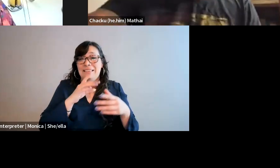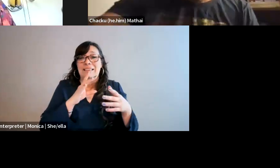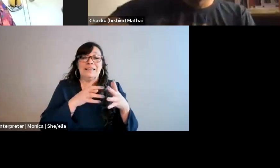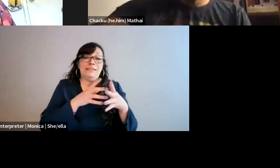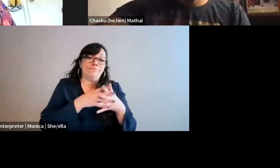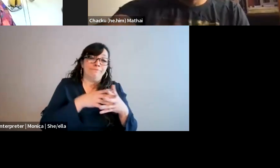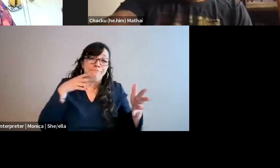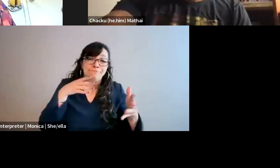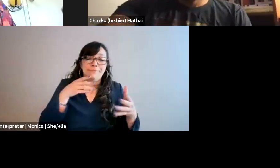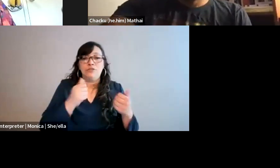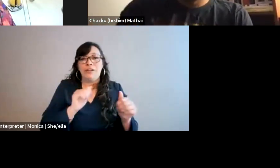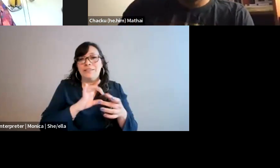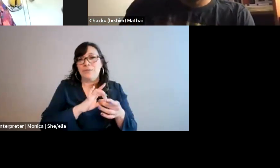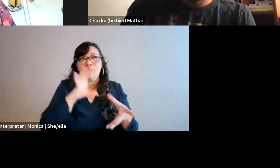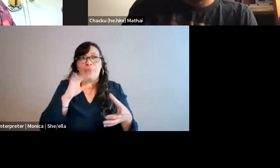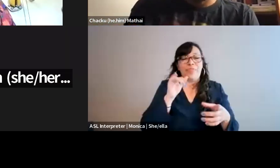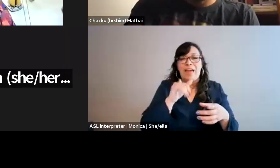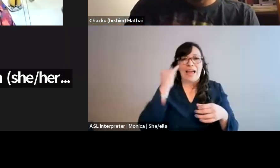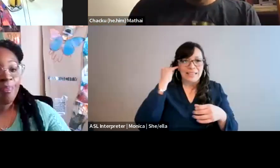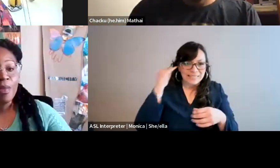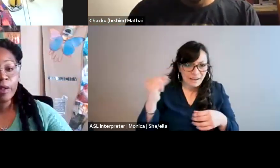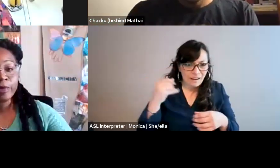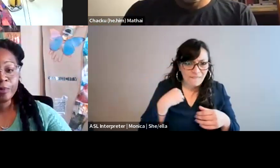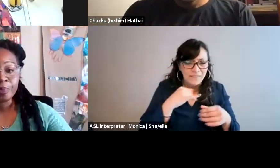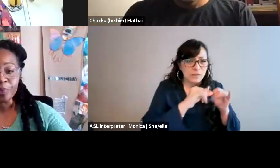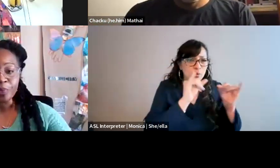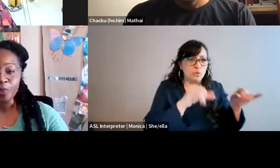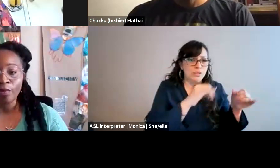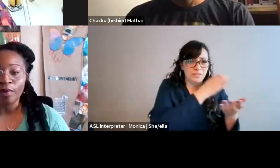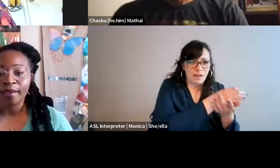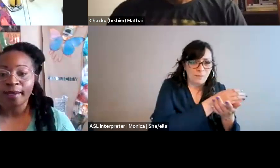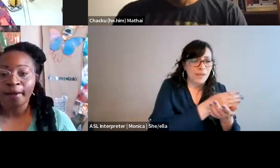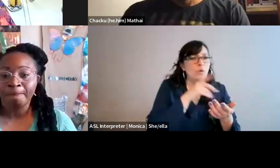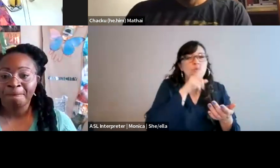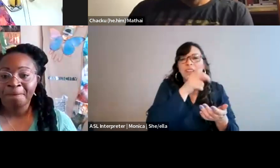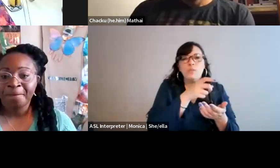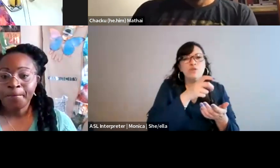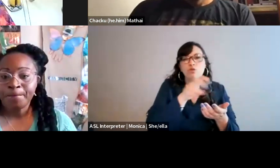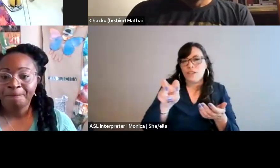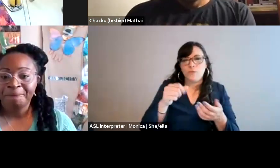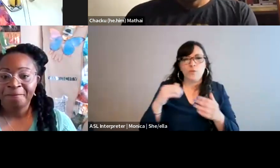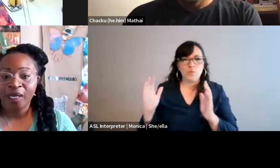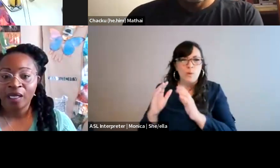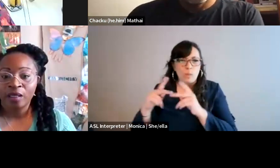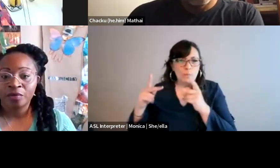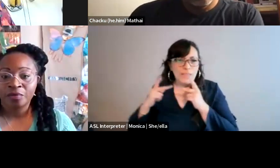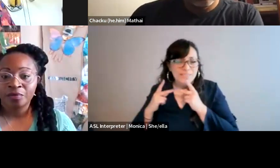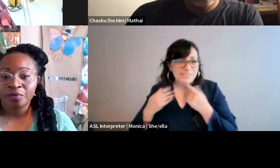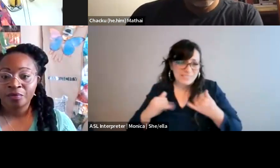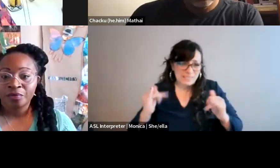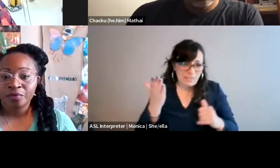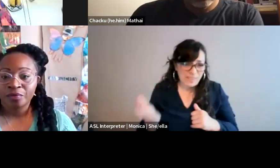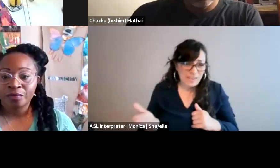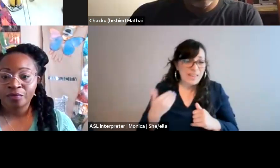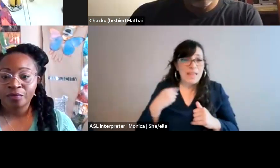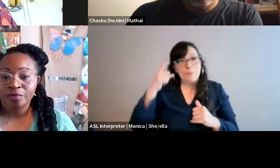in summary, never really happened. We trans-institutionalized people into these smaller places. And what's really happening is mental